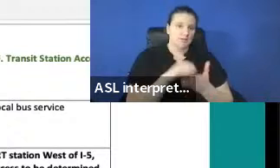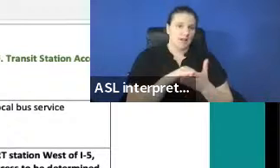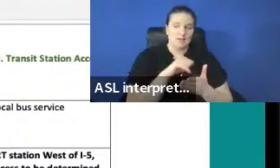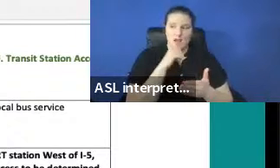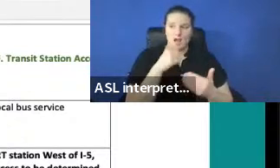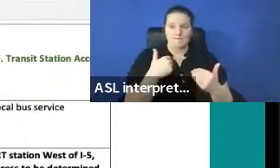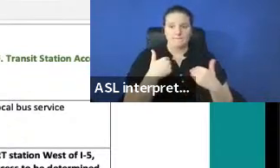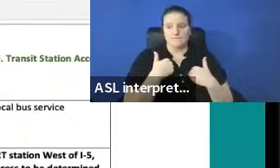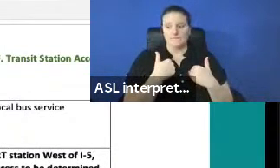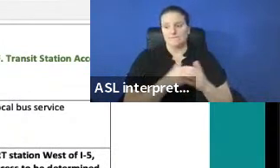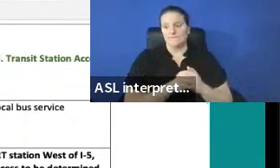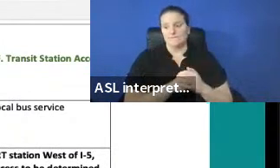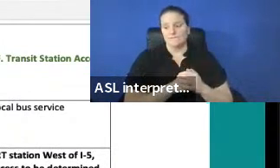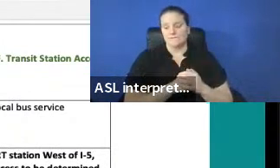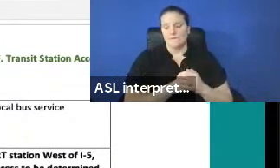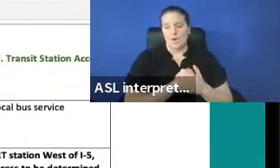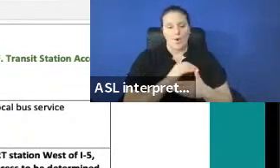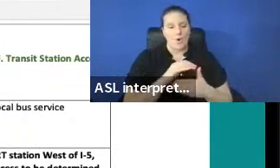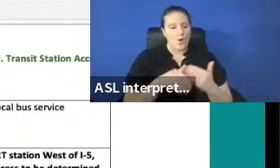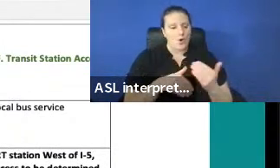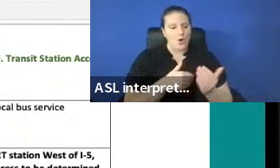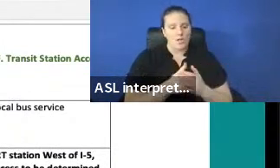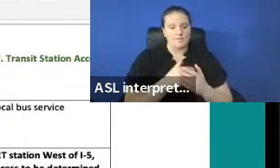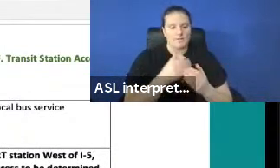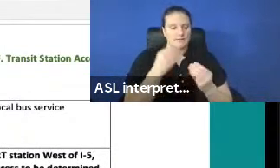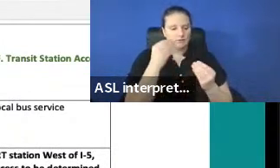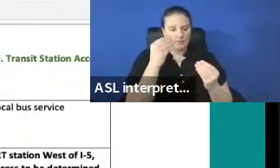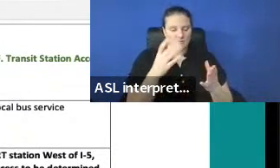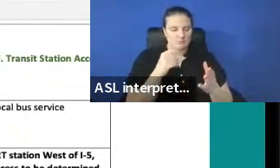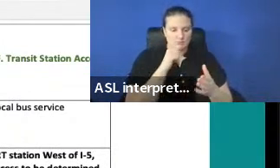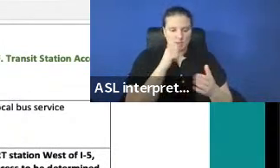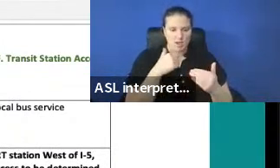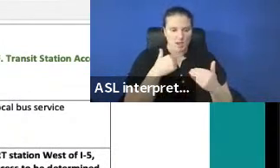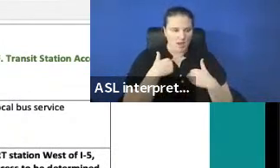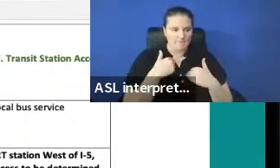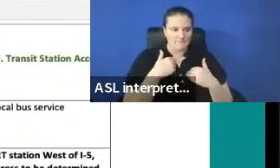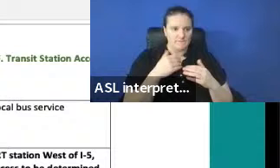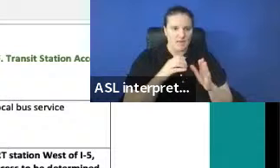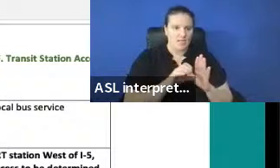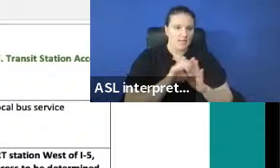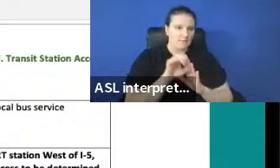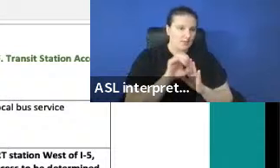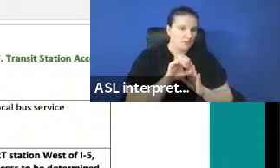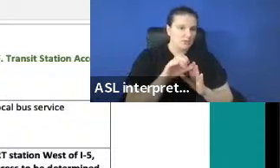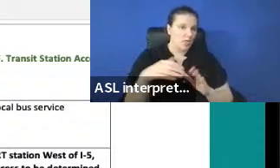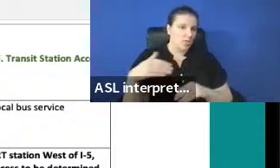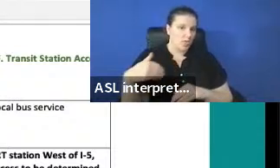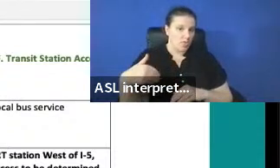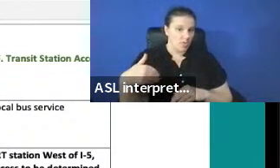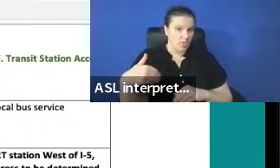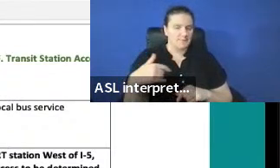have all of the data, doesn't have the elevations yet.